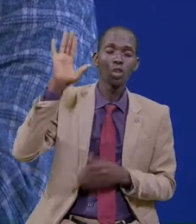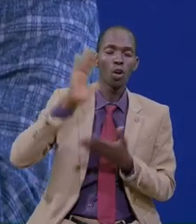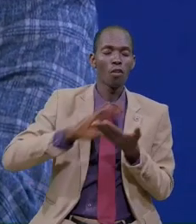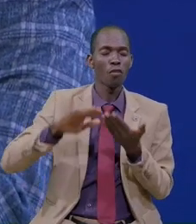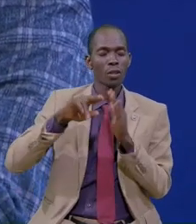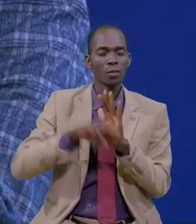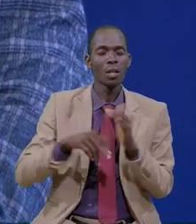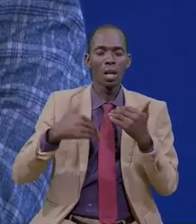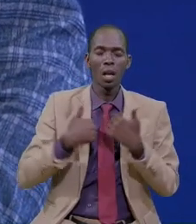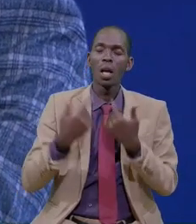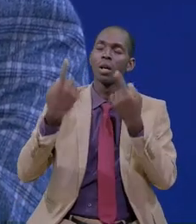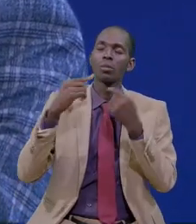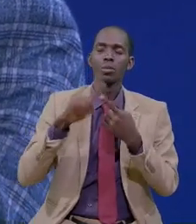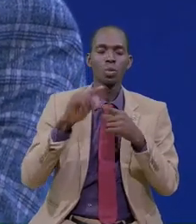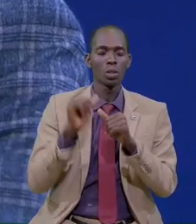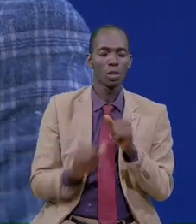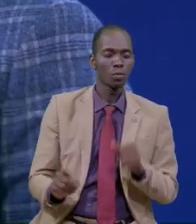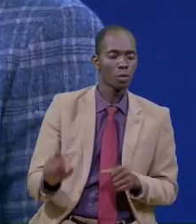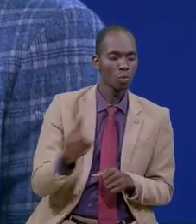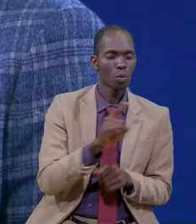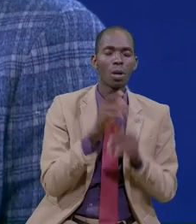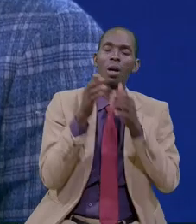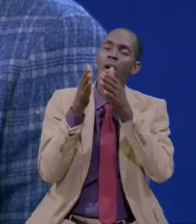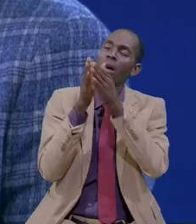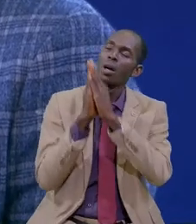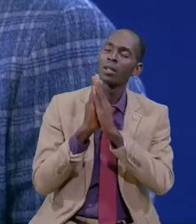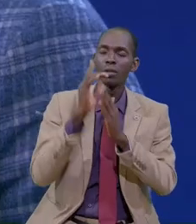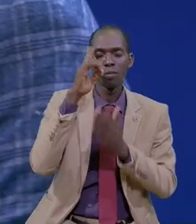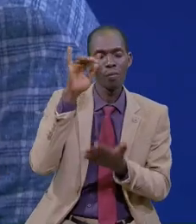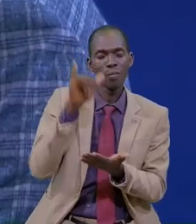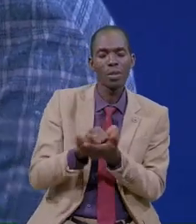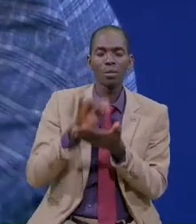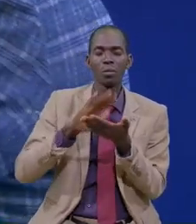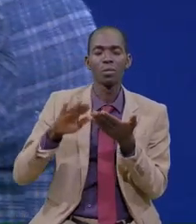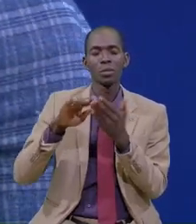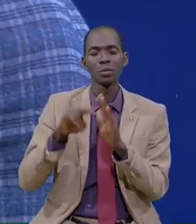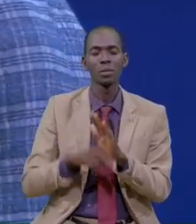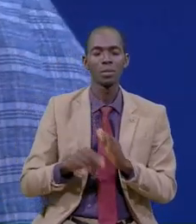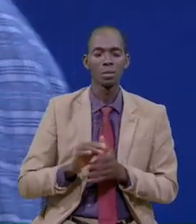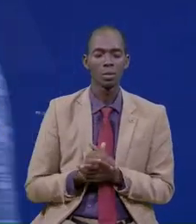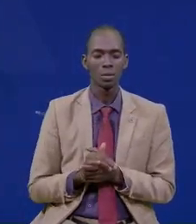to everyone. Parce que ton pardon est parvenu à tous ceux qui demandent ce pardon.